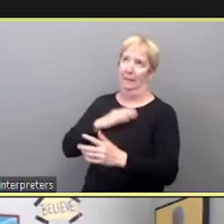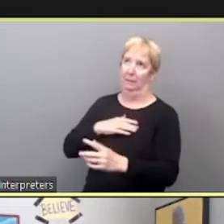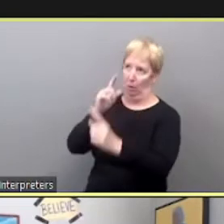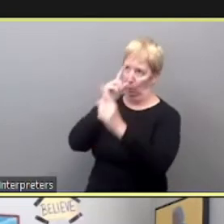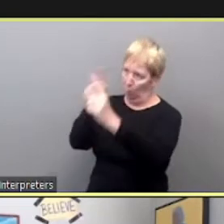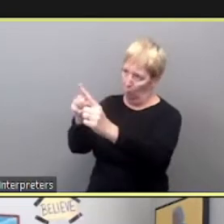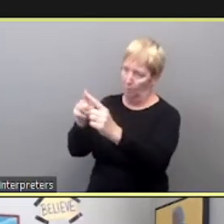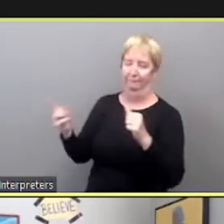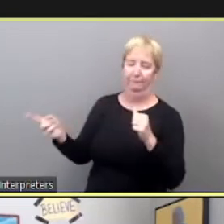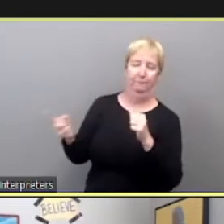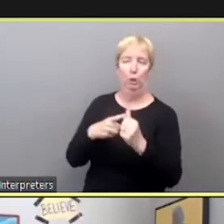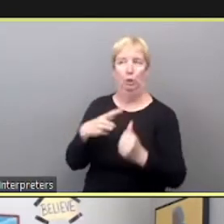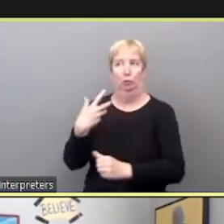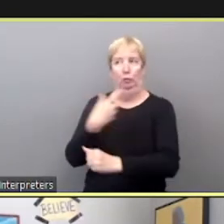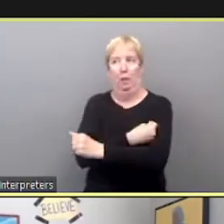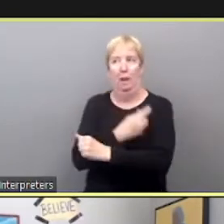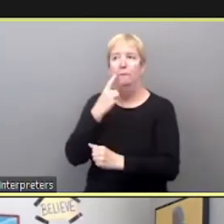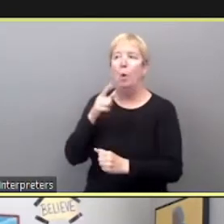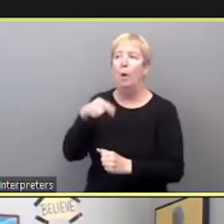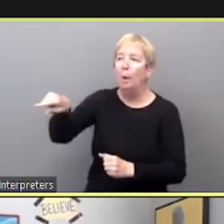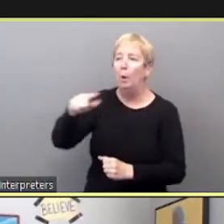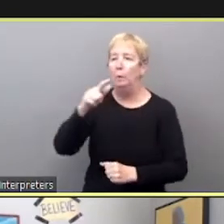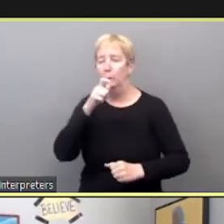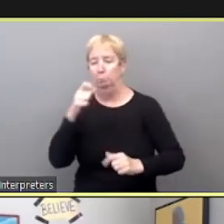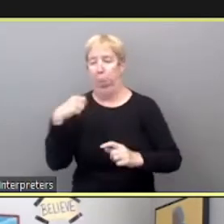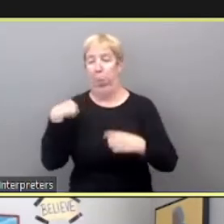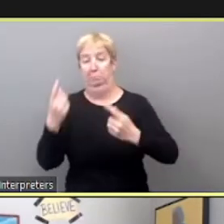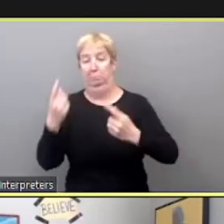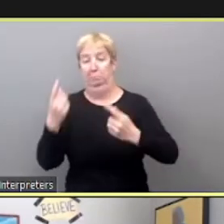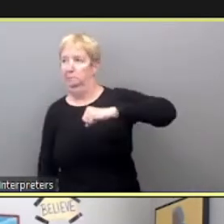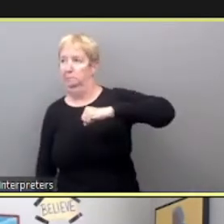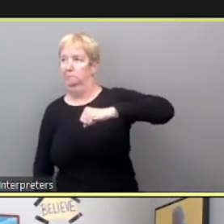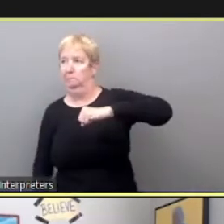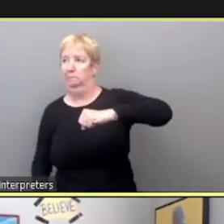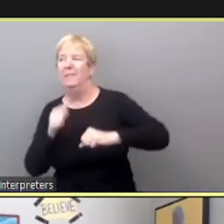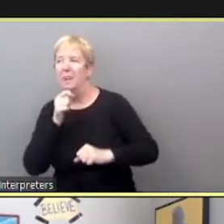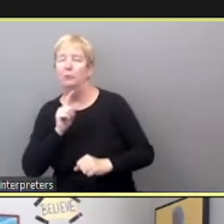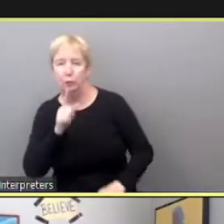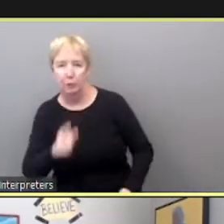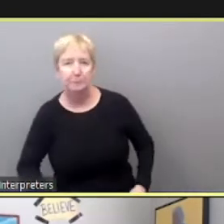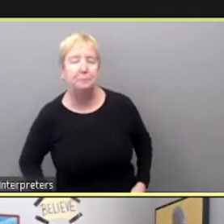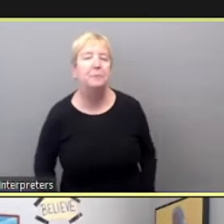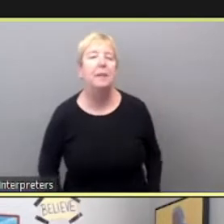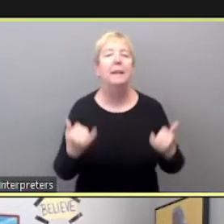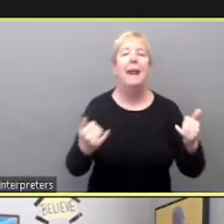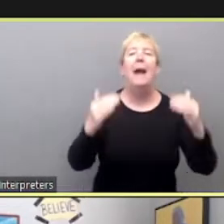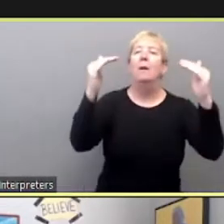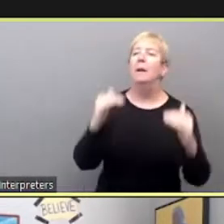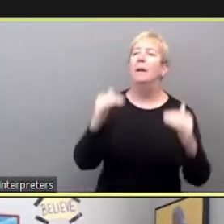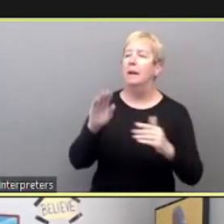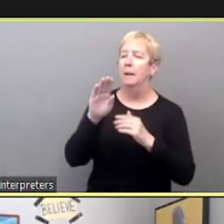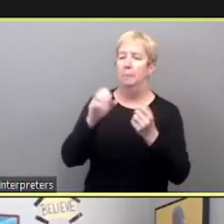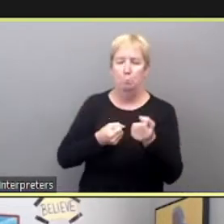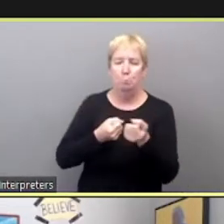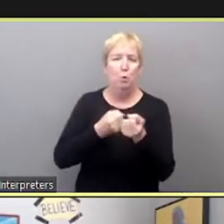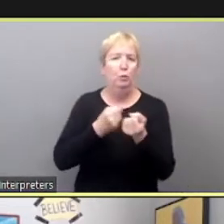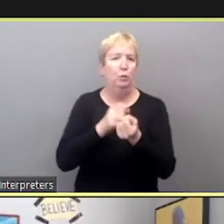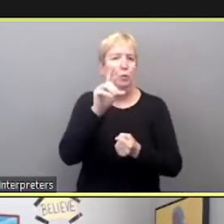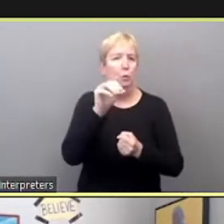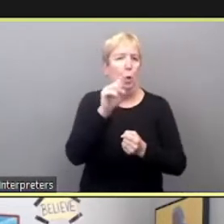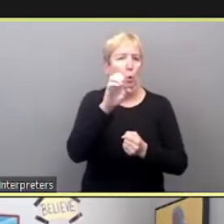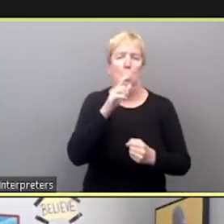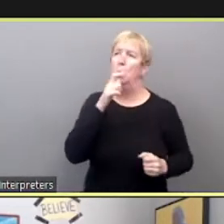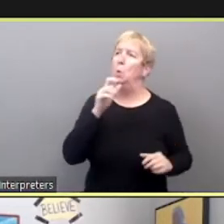first doses in. Next slide. This is our update on the booster dose eligibility. So like we shared last